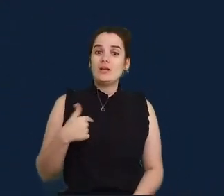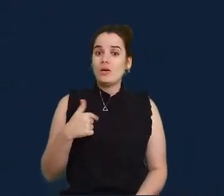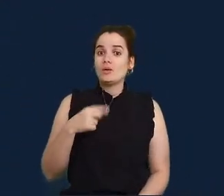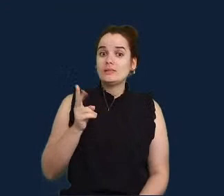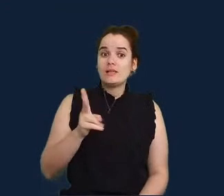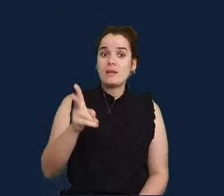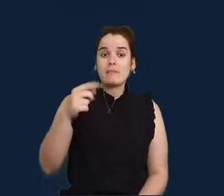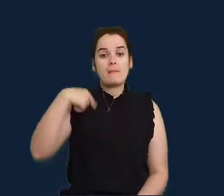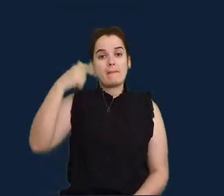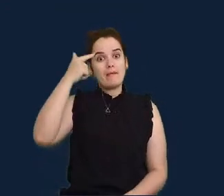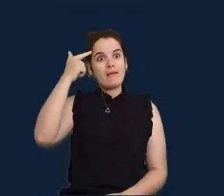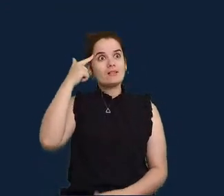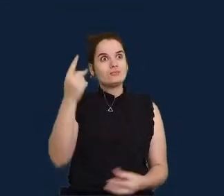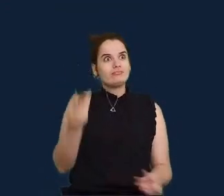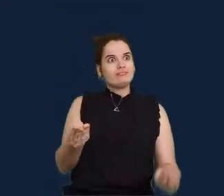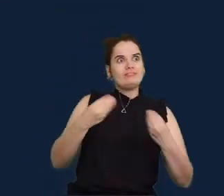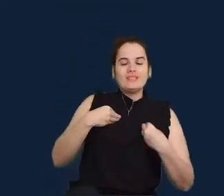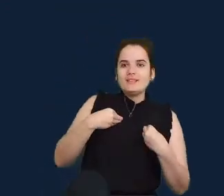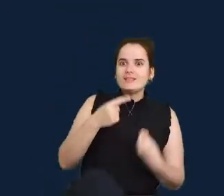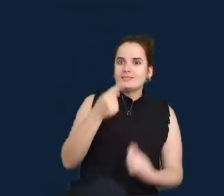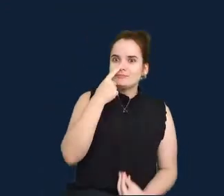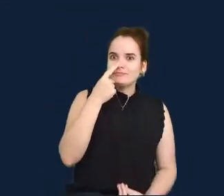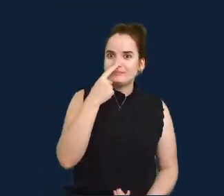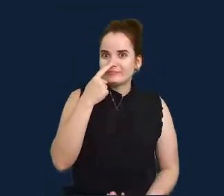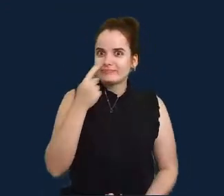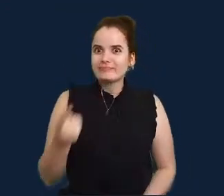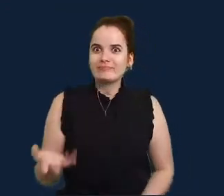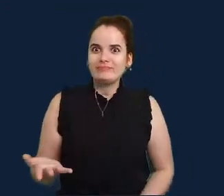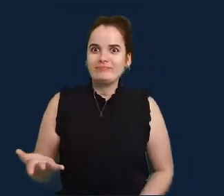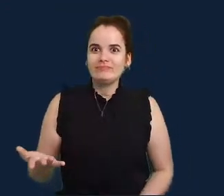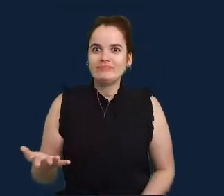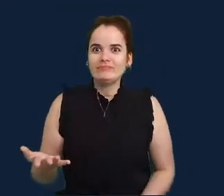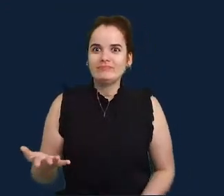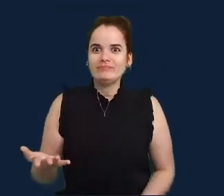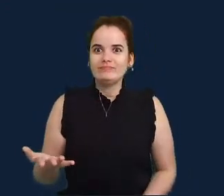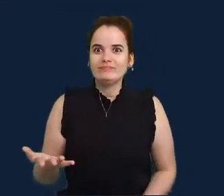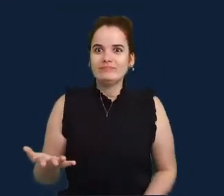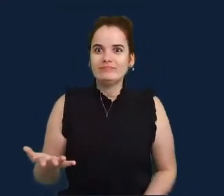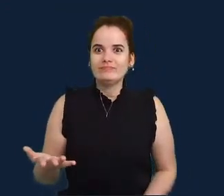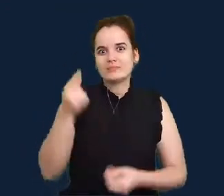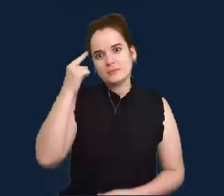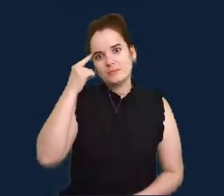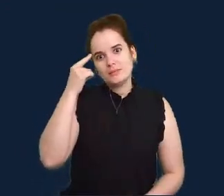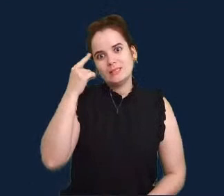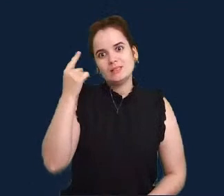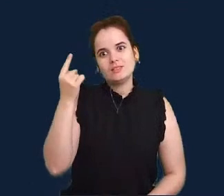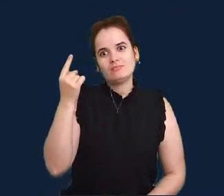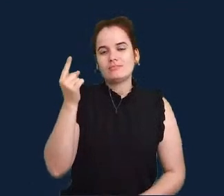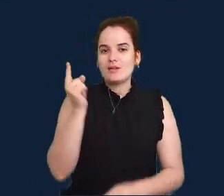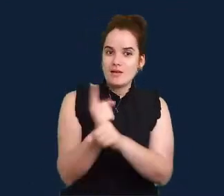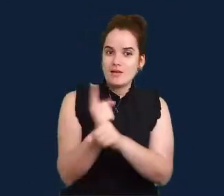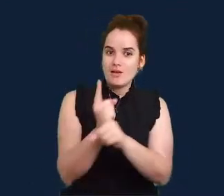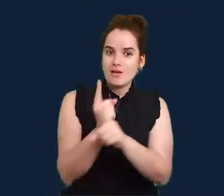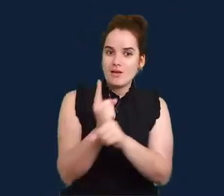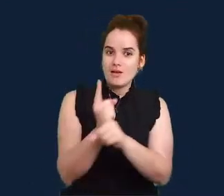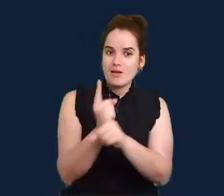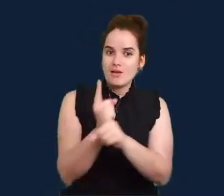Beautiful, and find discover different places to look at. So that is also